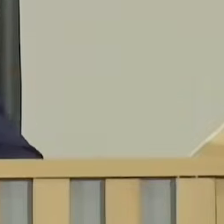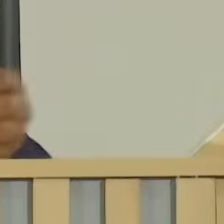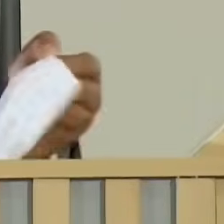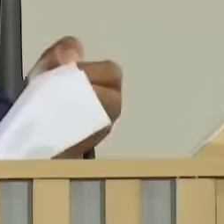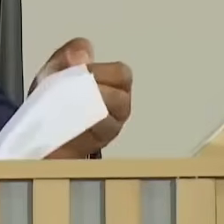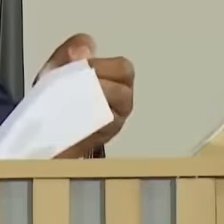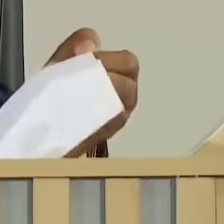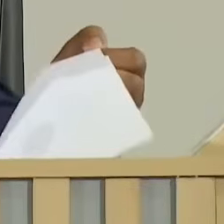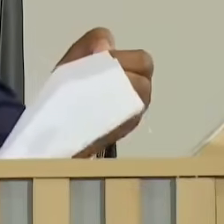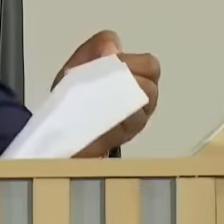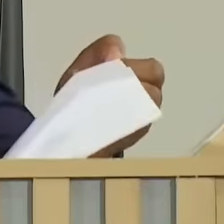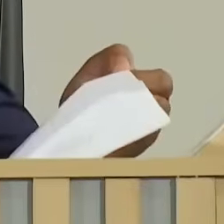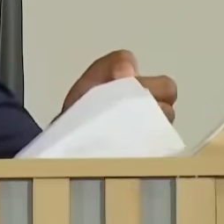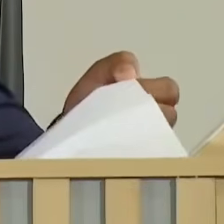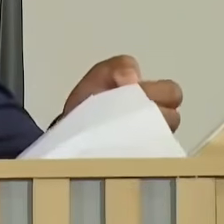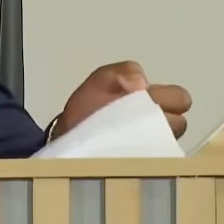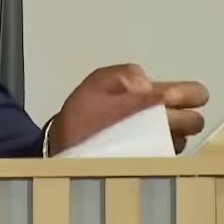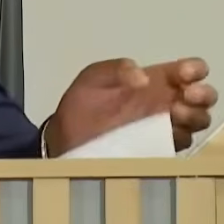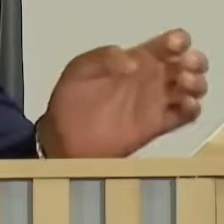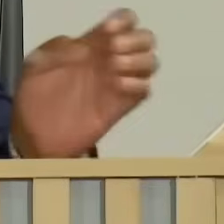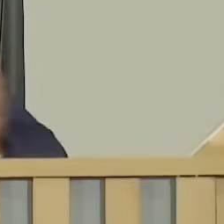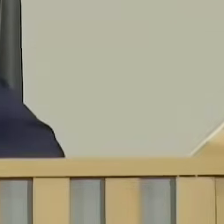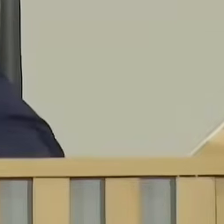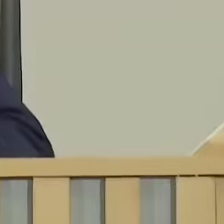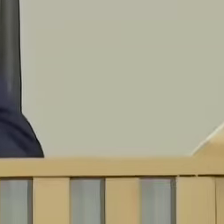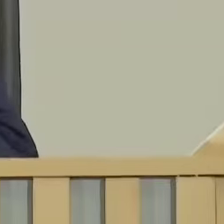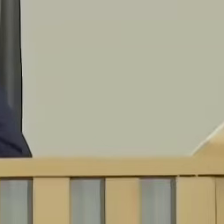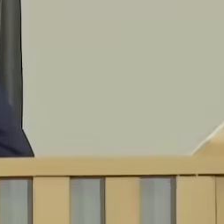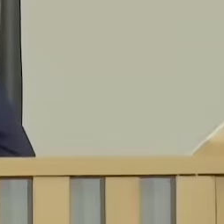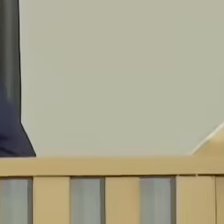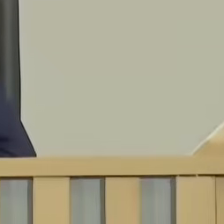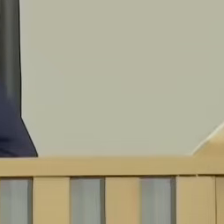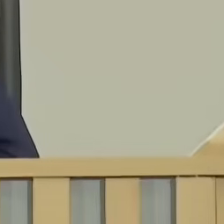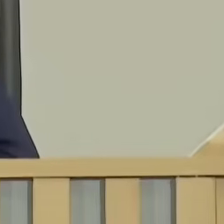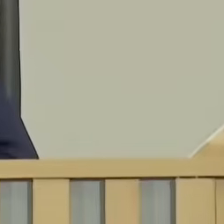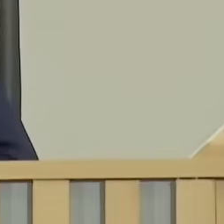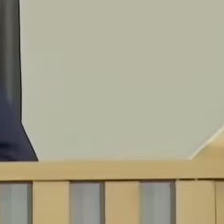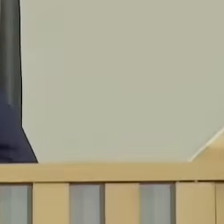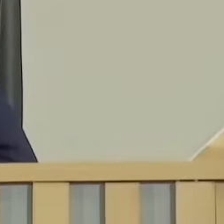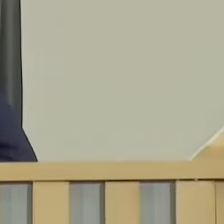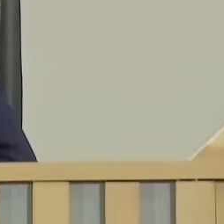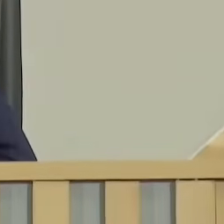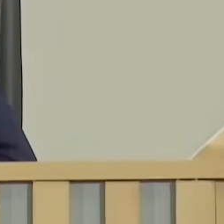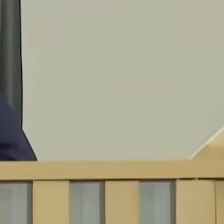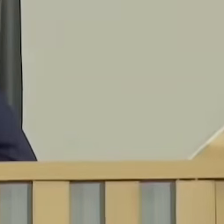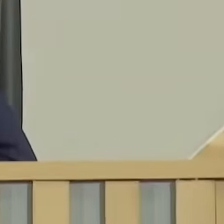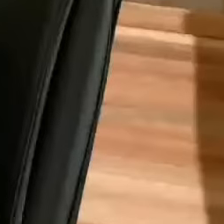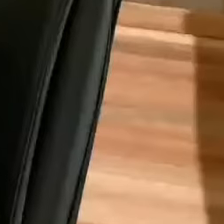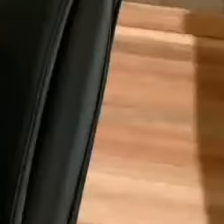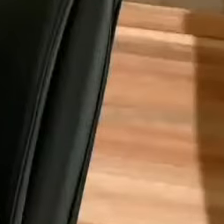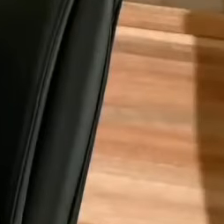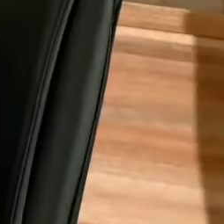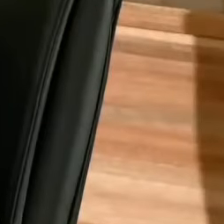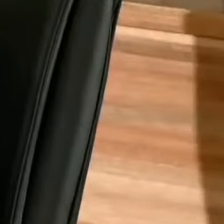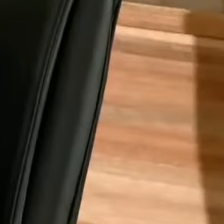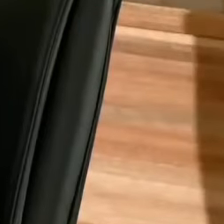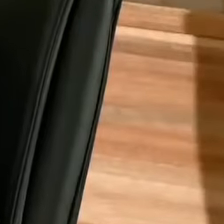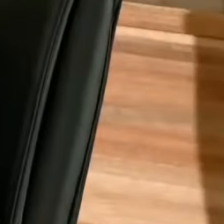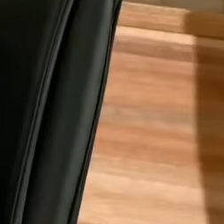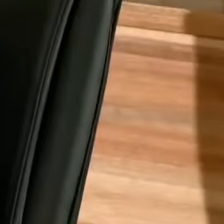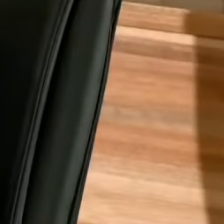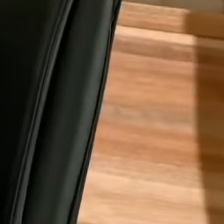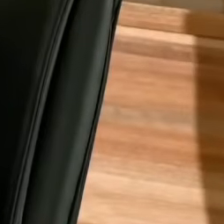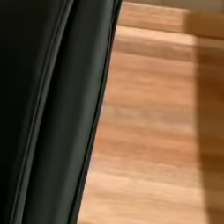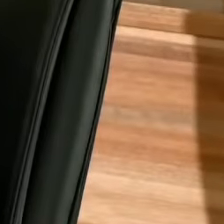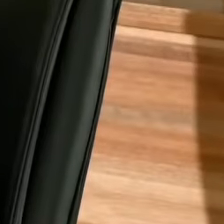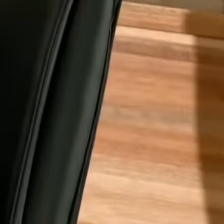pulls it all together, where you say, in summation, you deal with strategy versus operations, political versus managerial